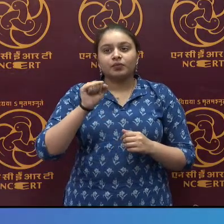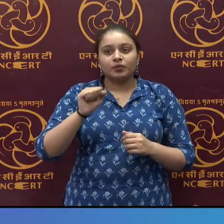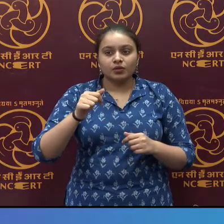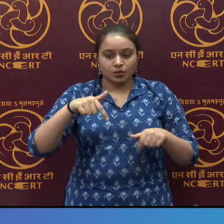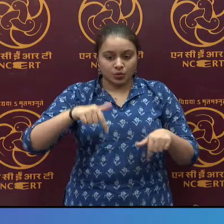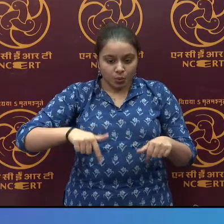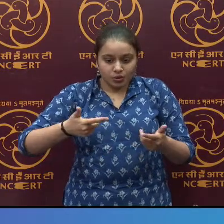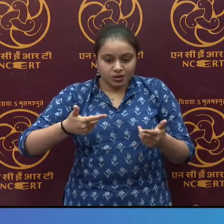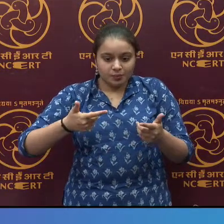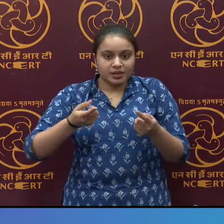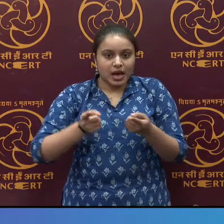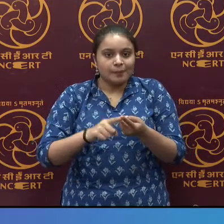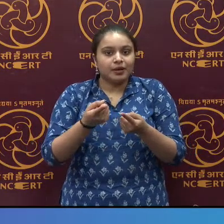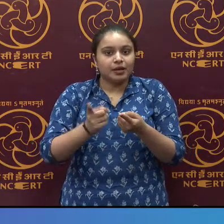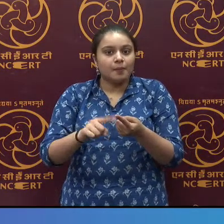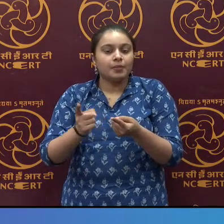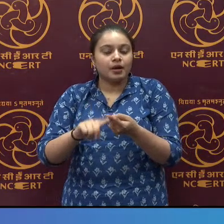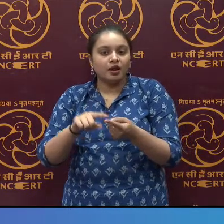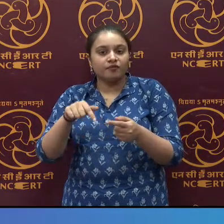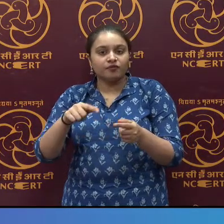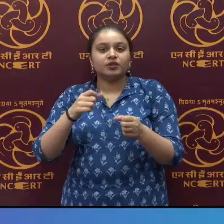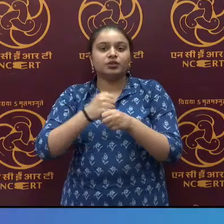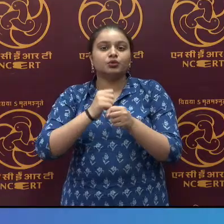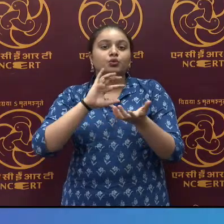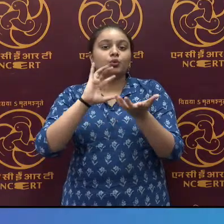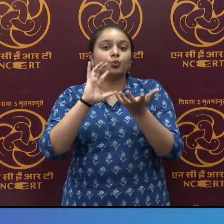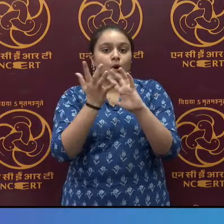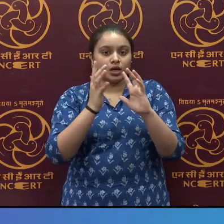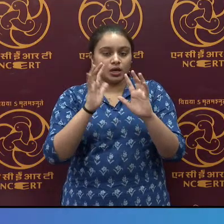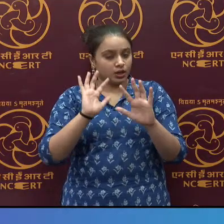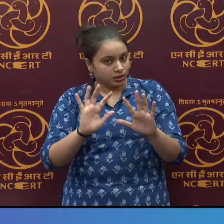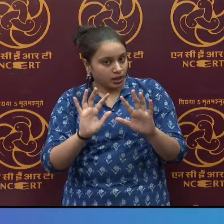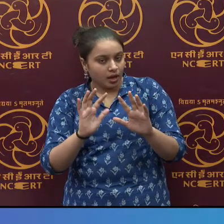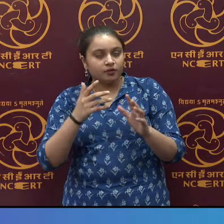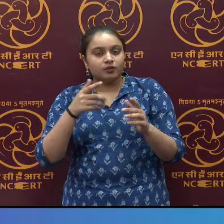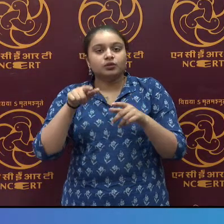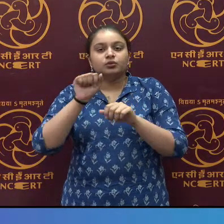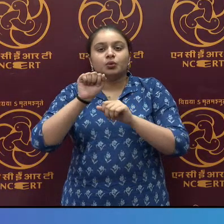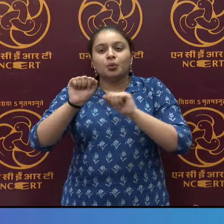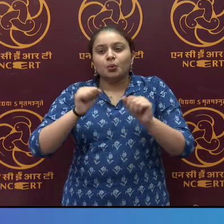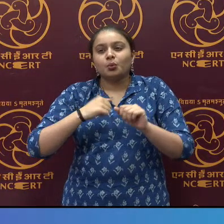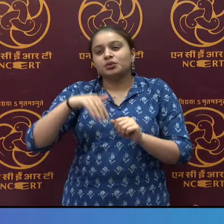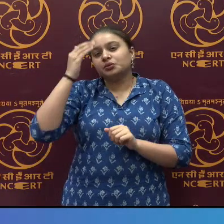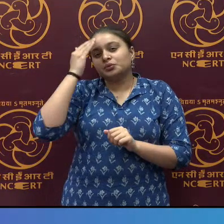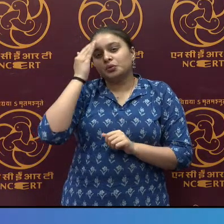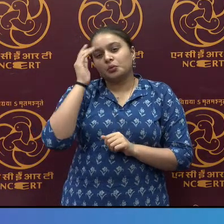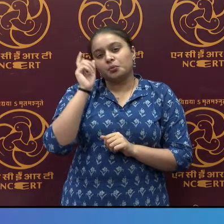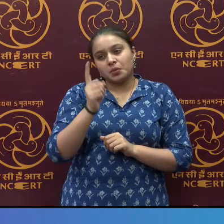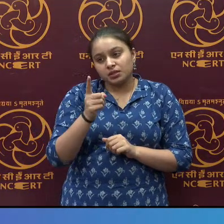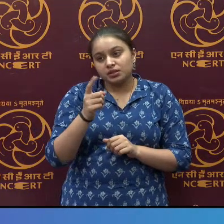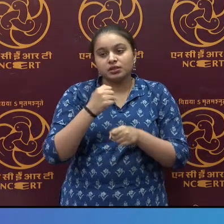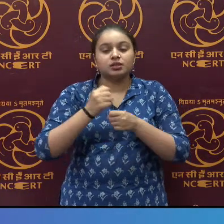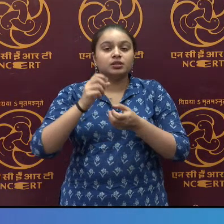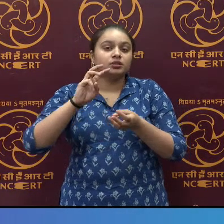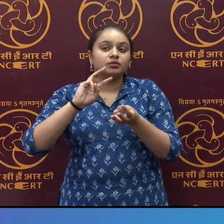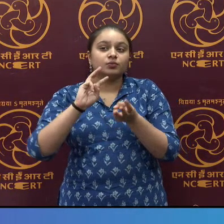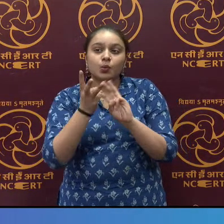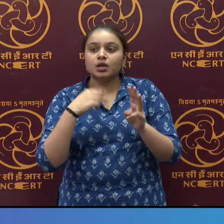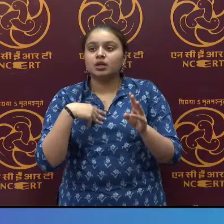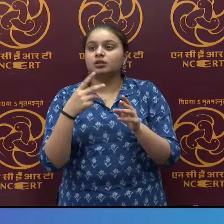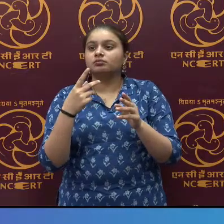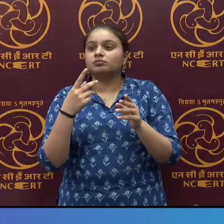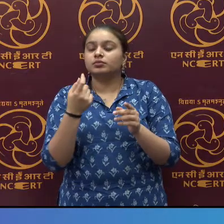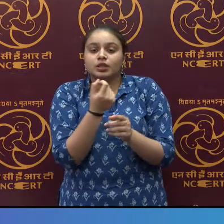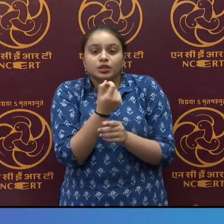current events. You know, it's a global world. So, we have to know a lot about global issues. So, reading those